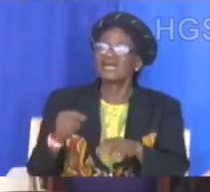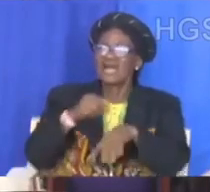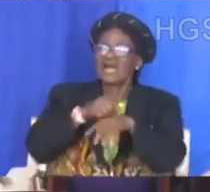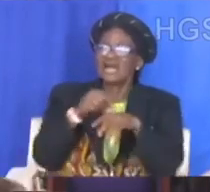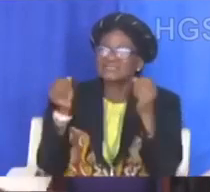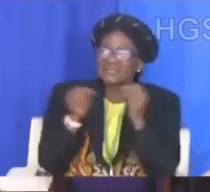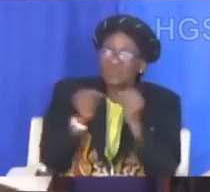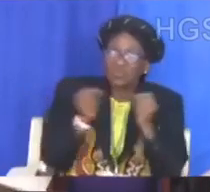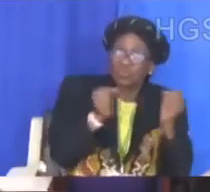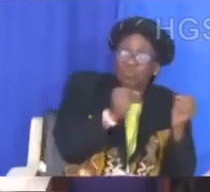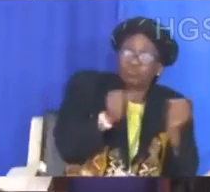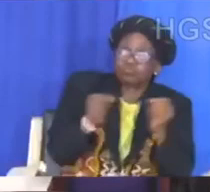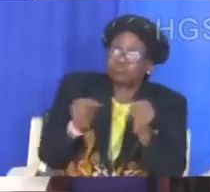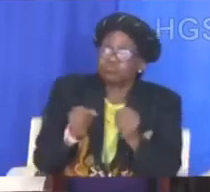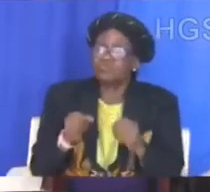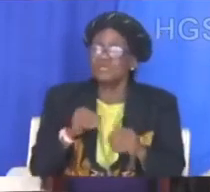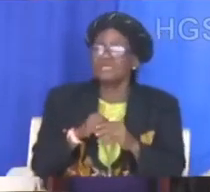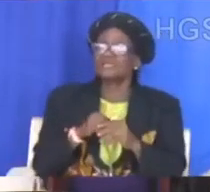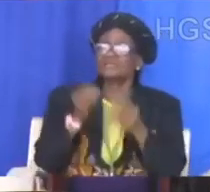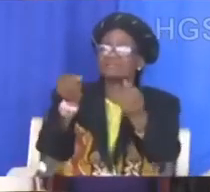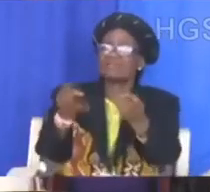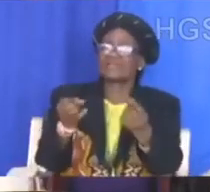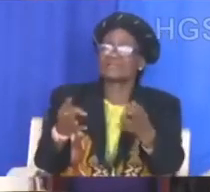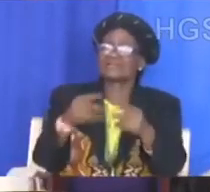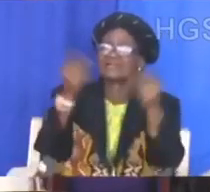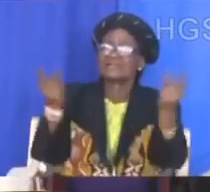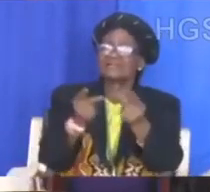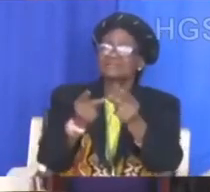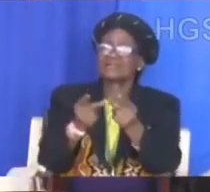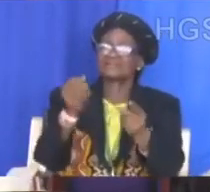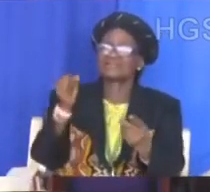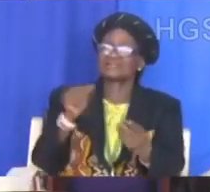in many places that it had never happened before.